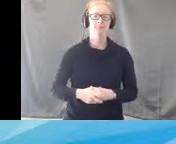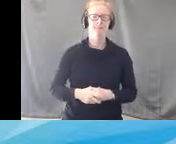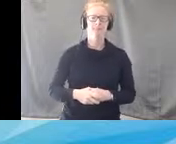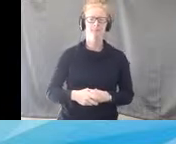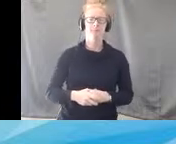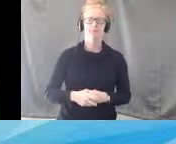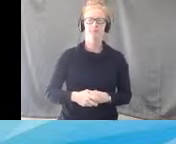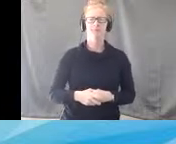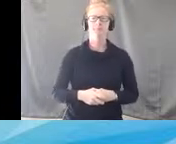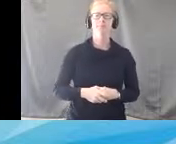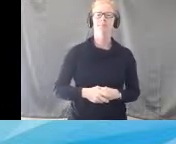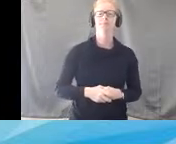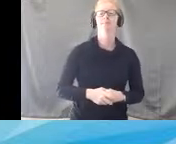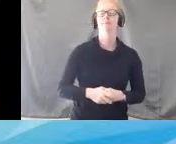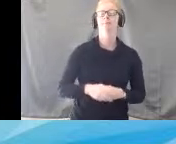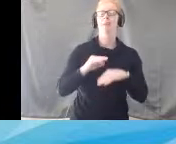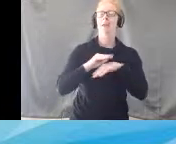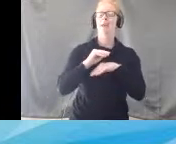Councillor Clark.